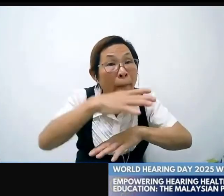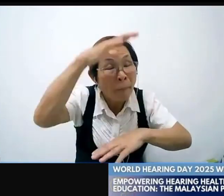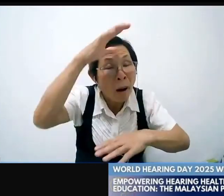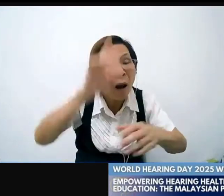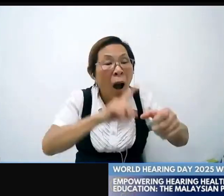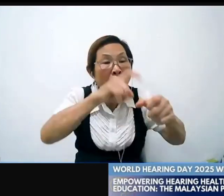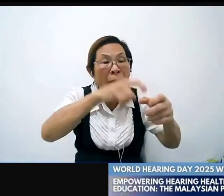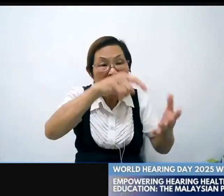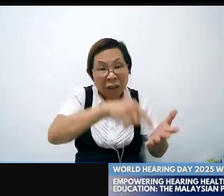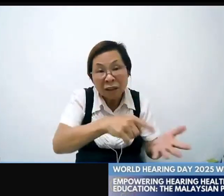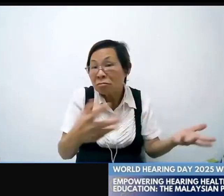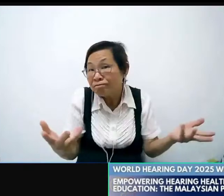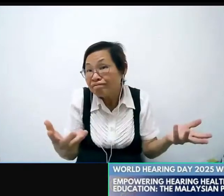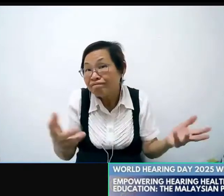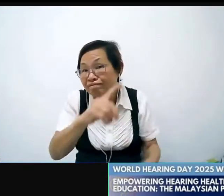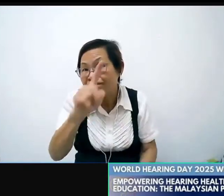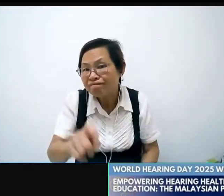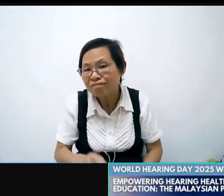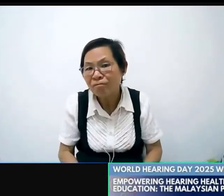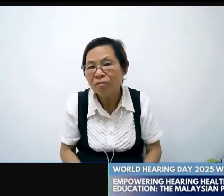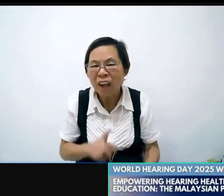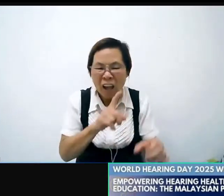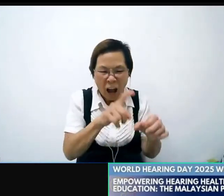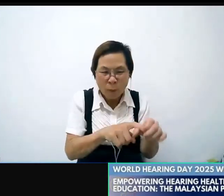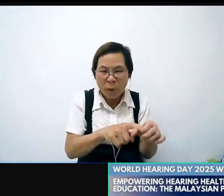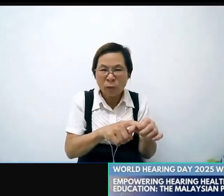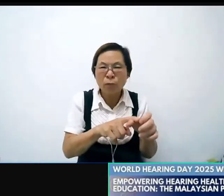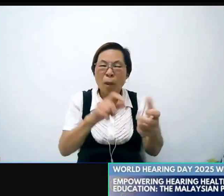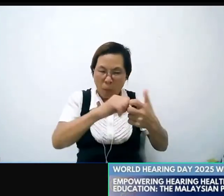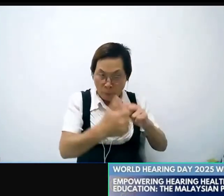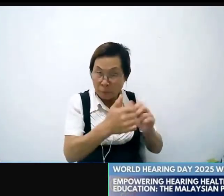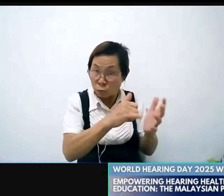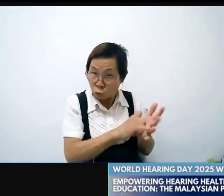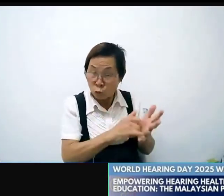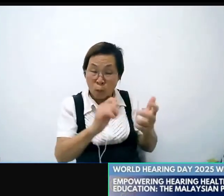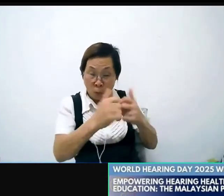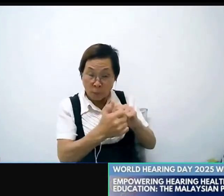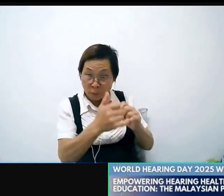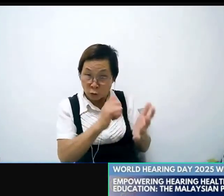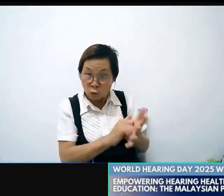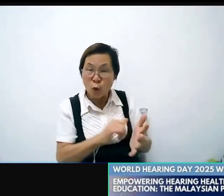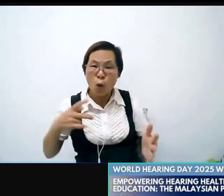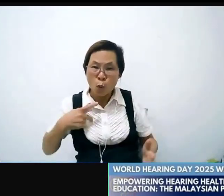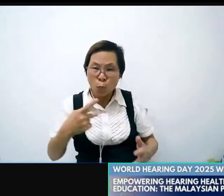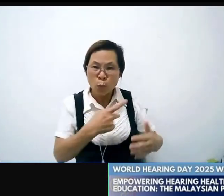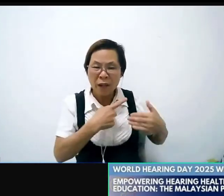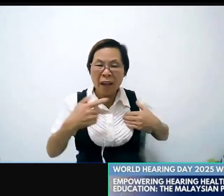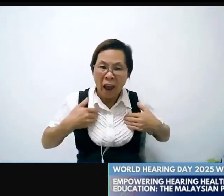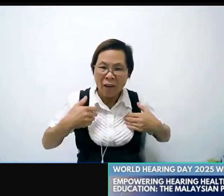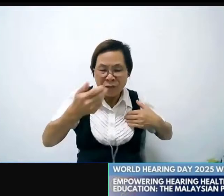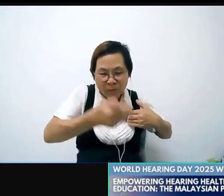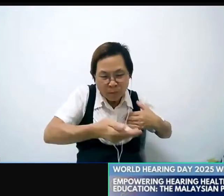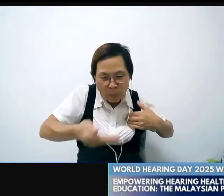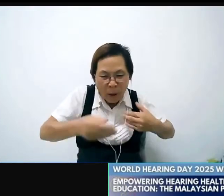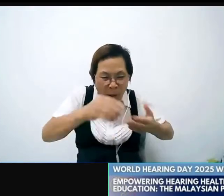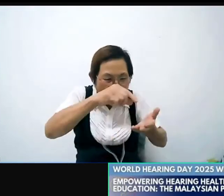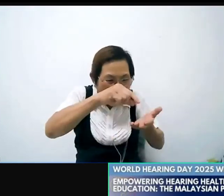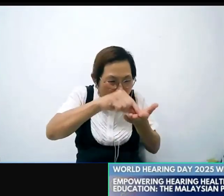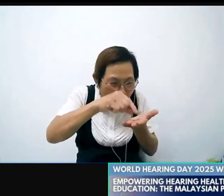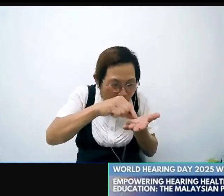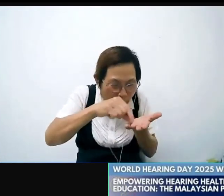issues? So about that issue, we do have accessories so that